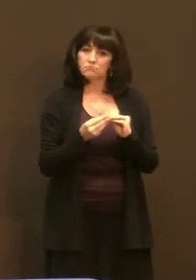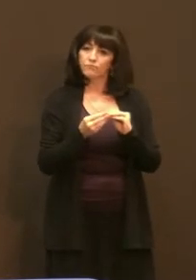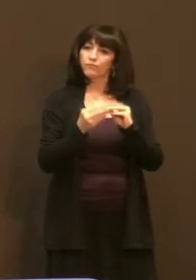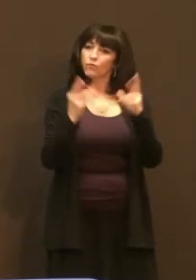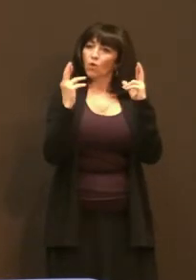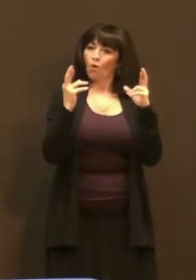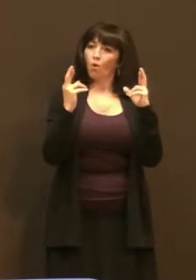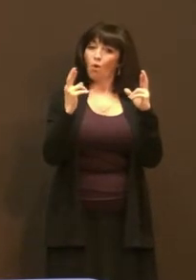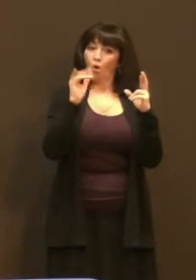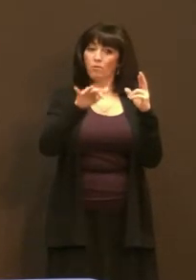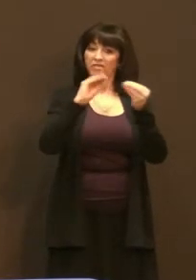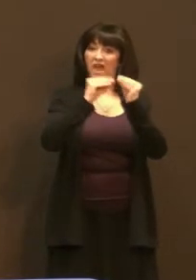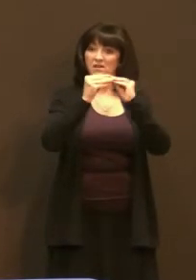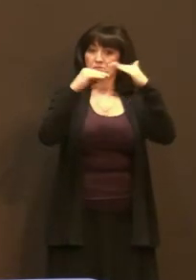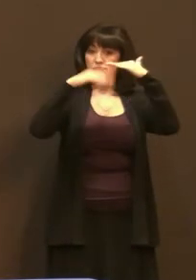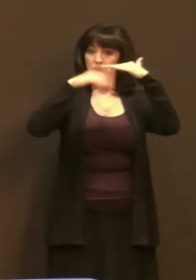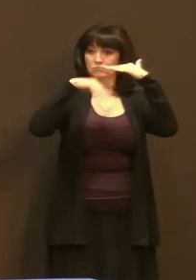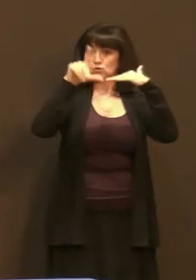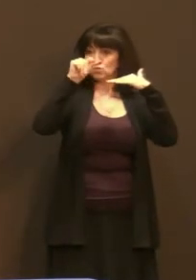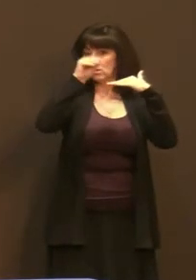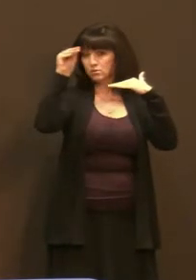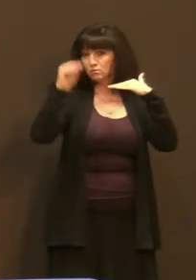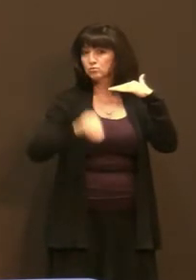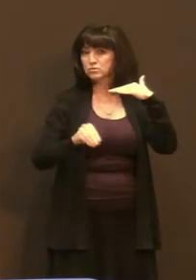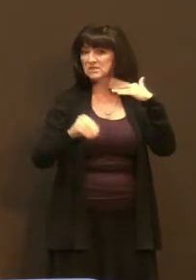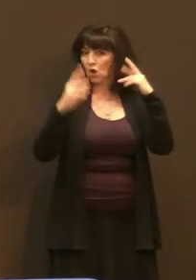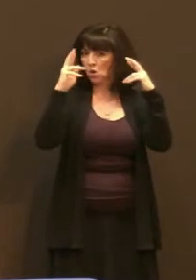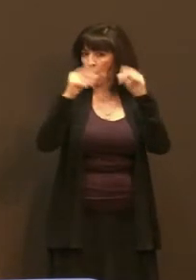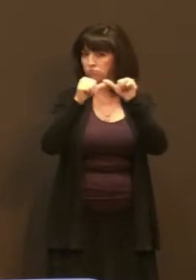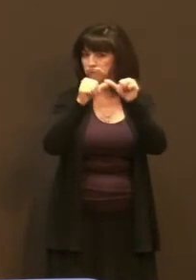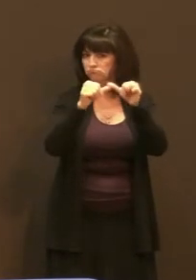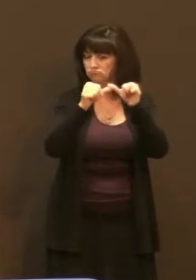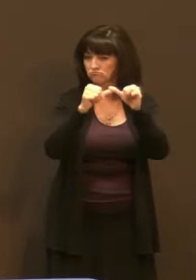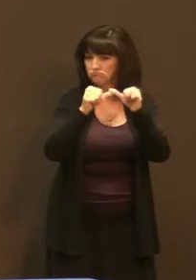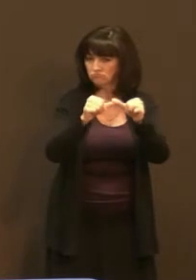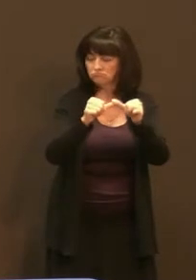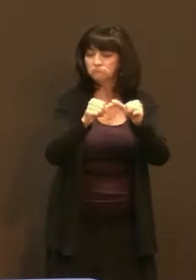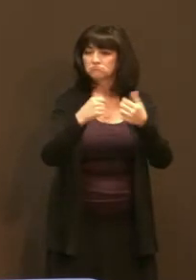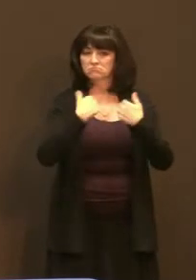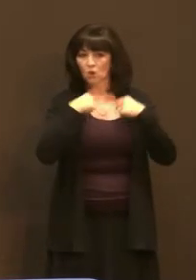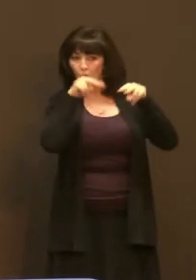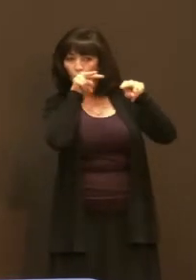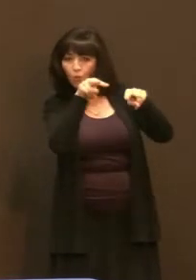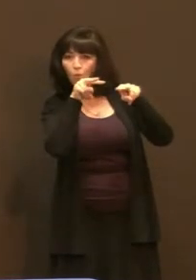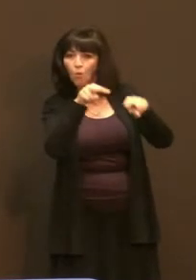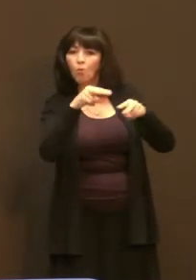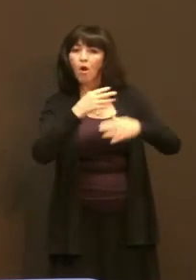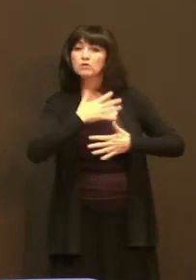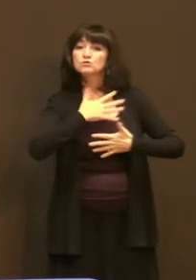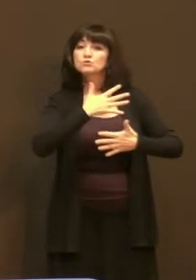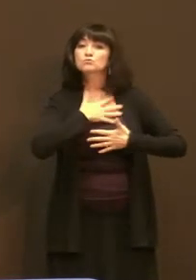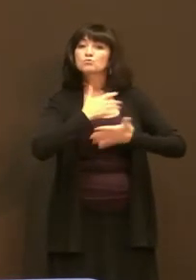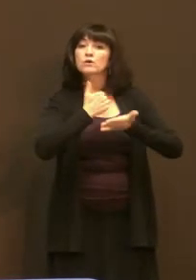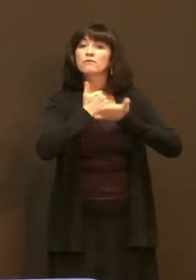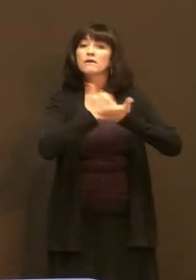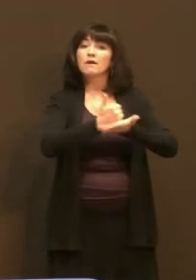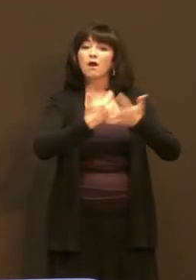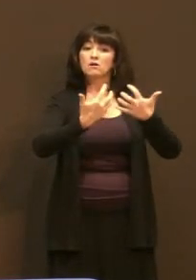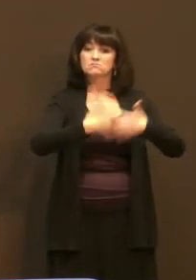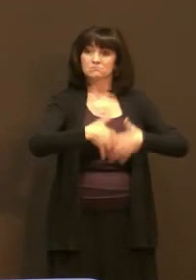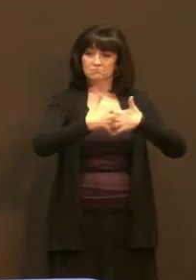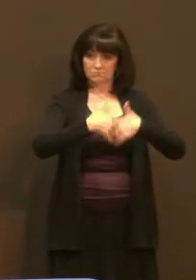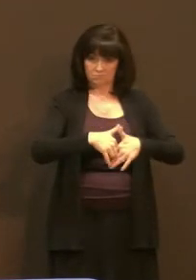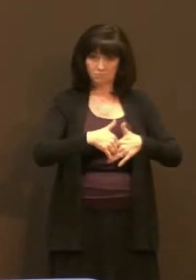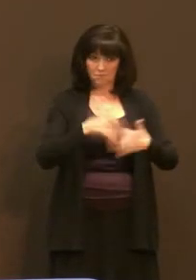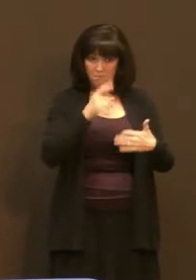way. We are monitoring their hospitalizations, the ICUs, the vents, a lot of their analytics to make sure